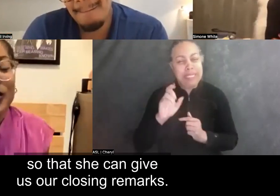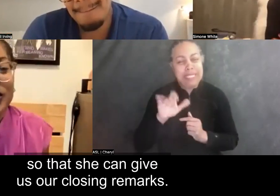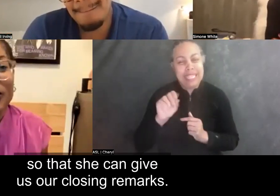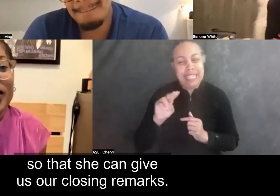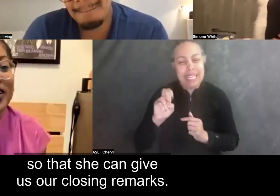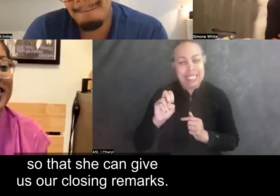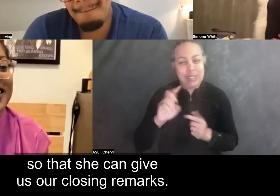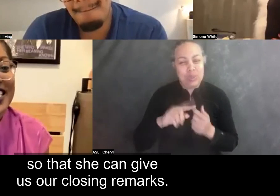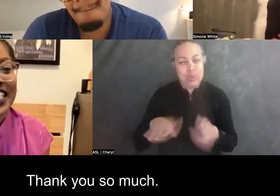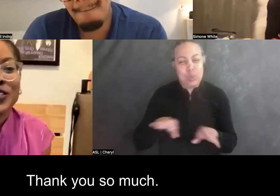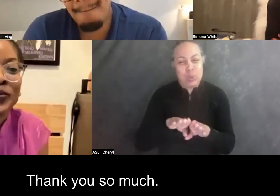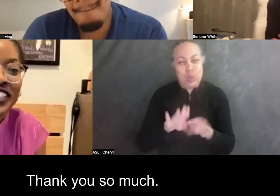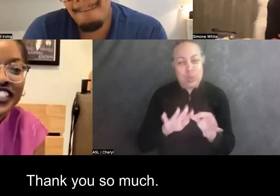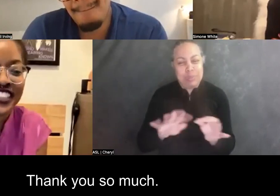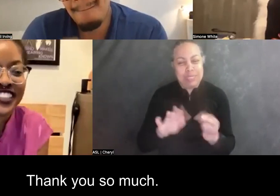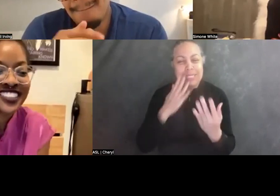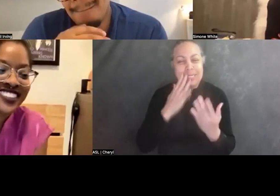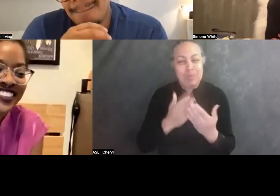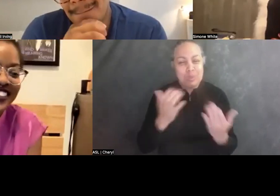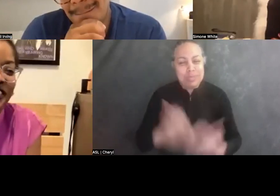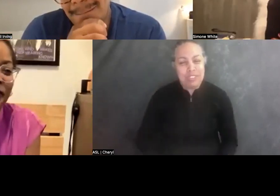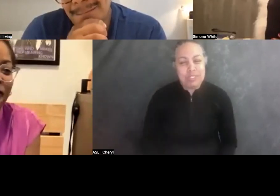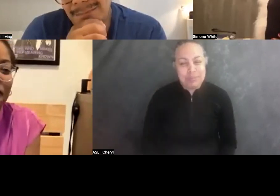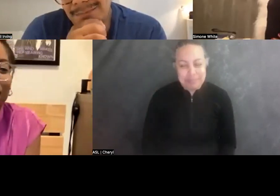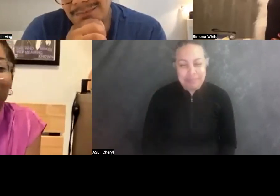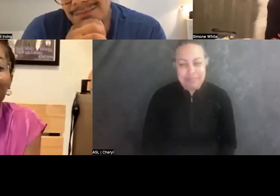us our closing remarks. Thank you so much.